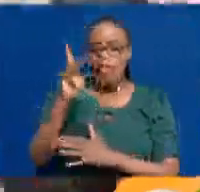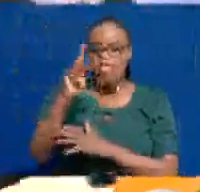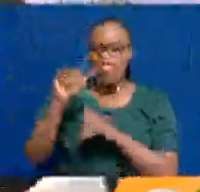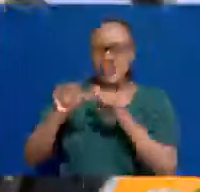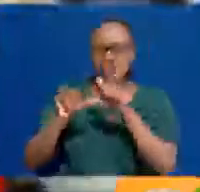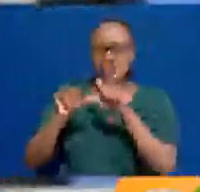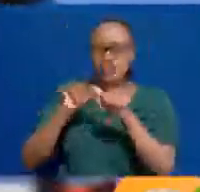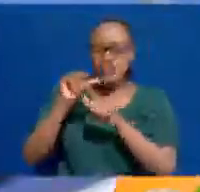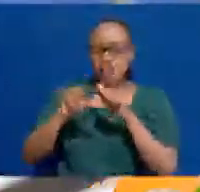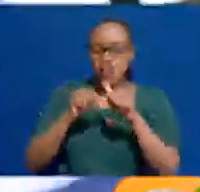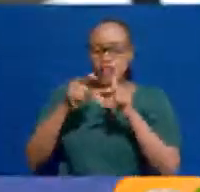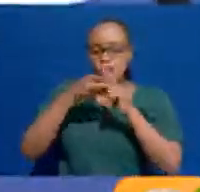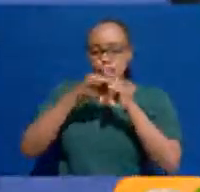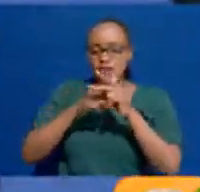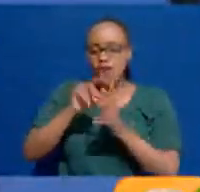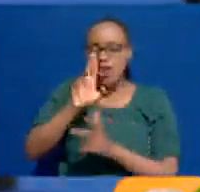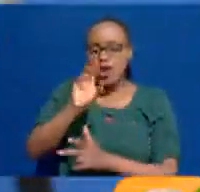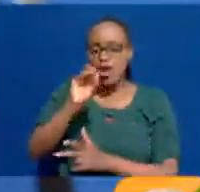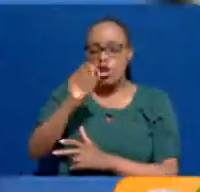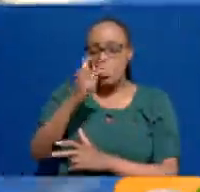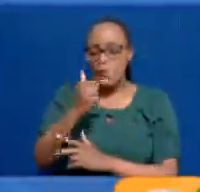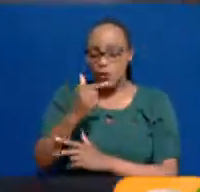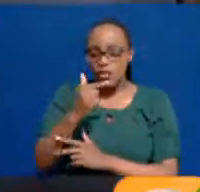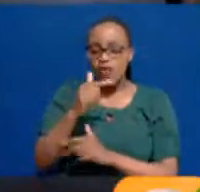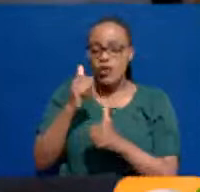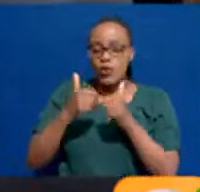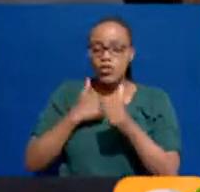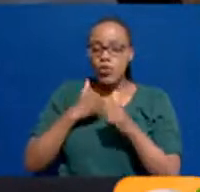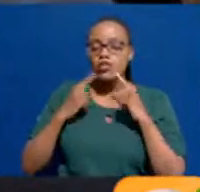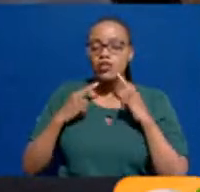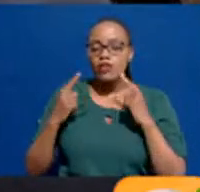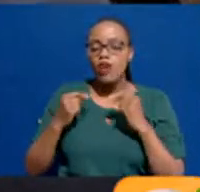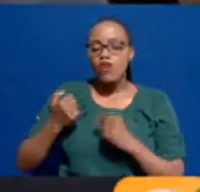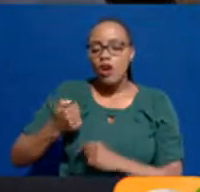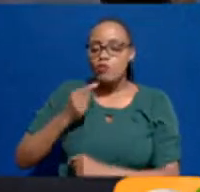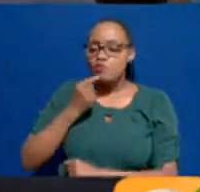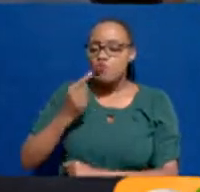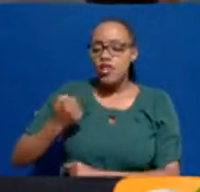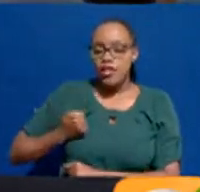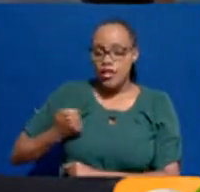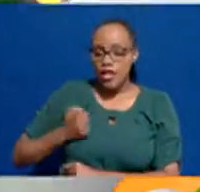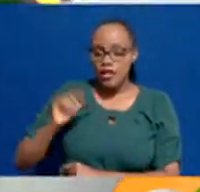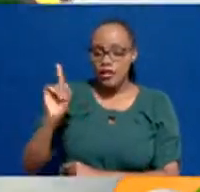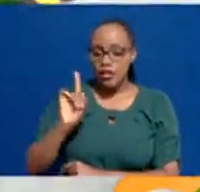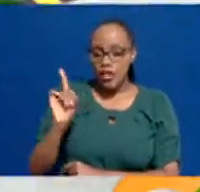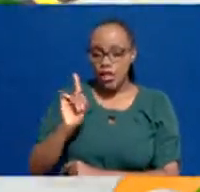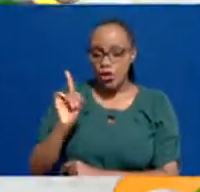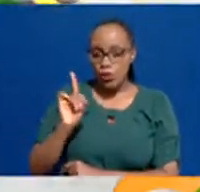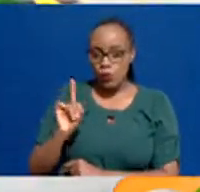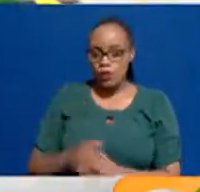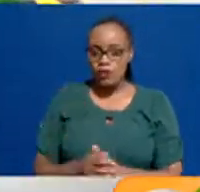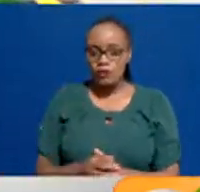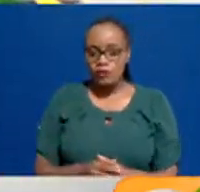and Engineering Robotic Fair hosted at Moi Girls High School in Nairobi.